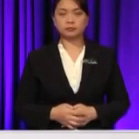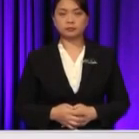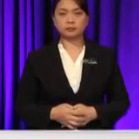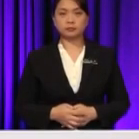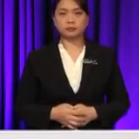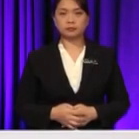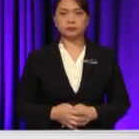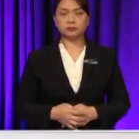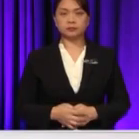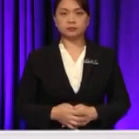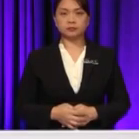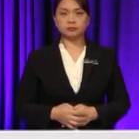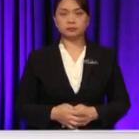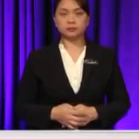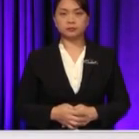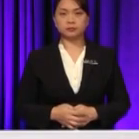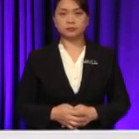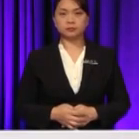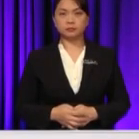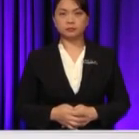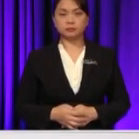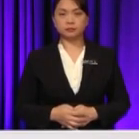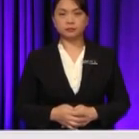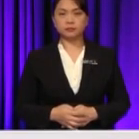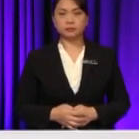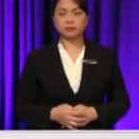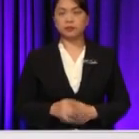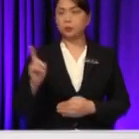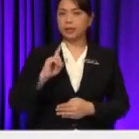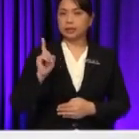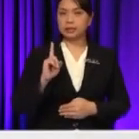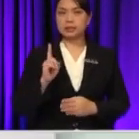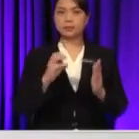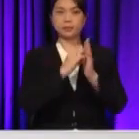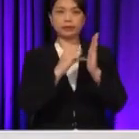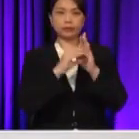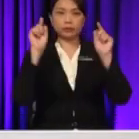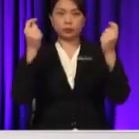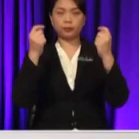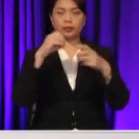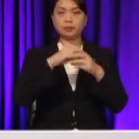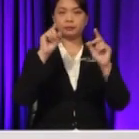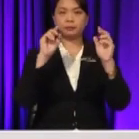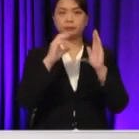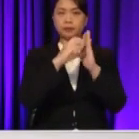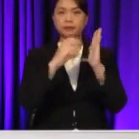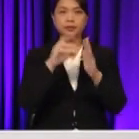do that on a screen. All right, so where is the paragraph topic in paragraph 3?